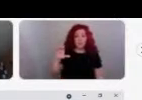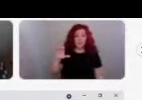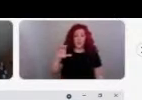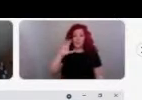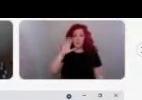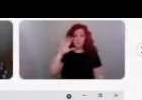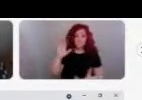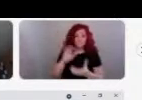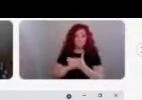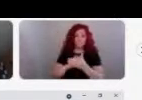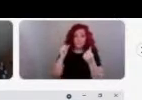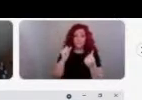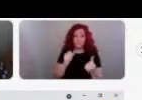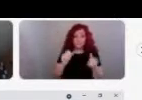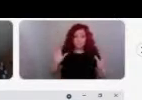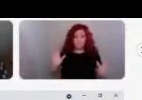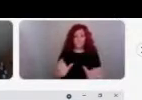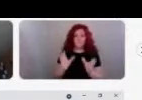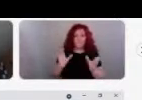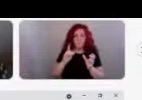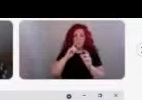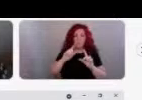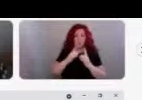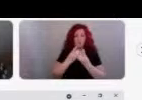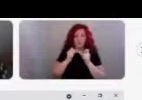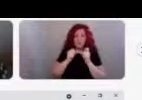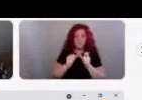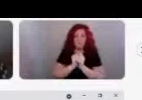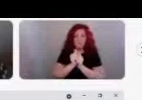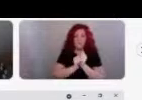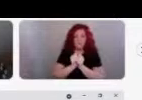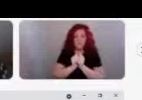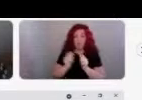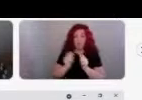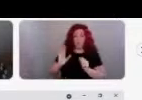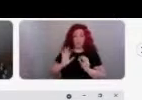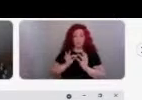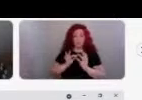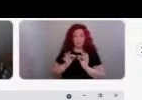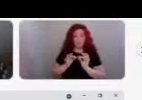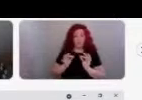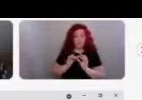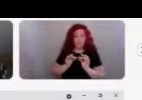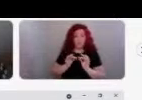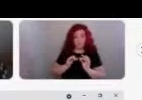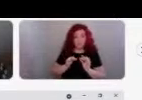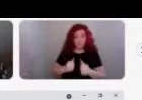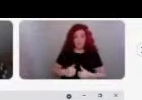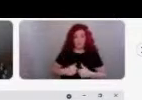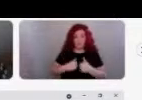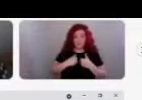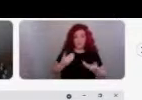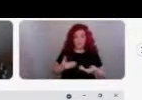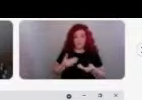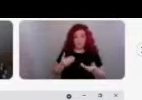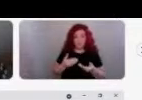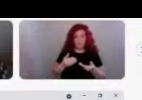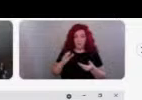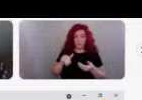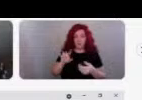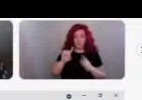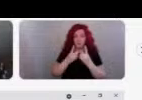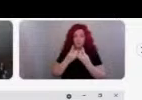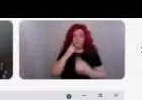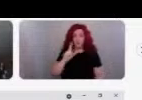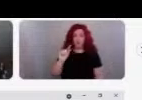pushing and wanting to keep districts competitive as i previously stated having lived in said district for 20 plus years